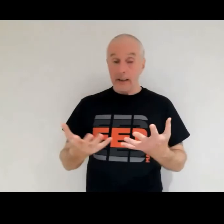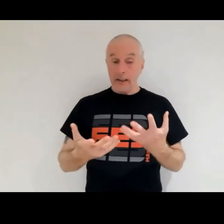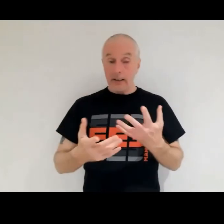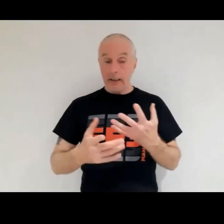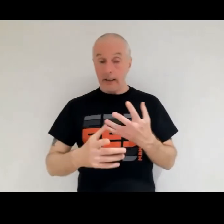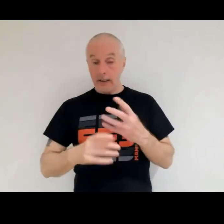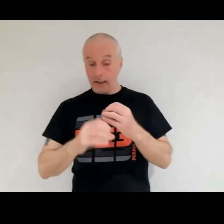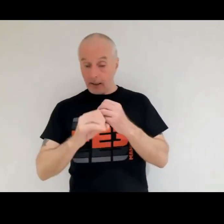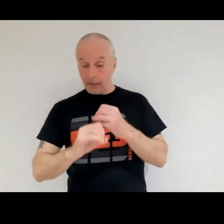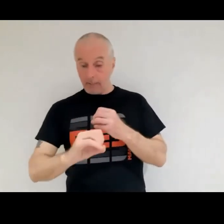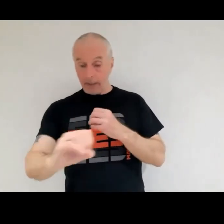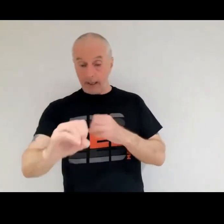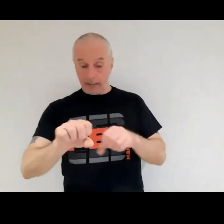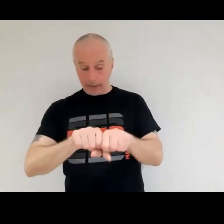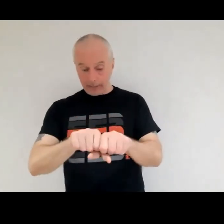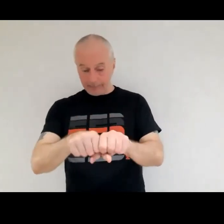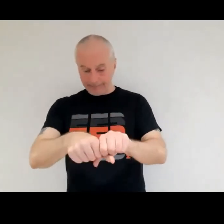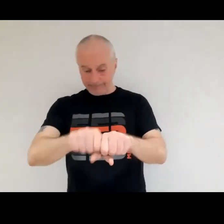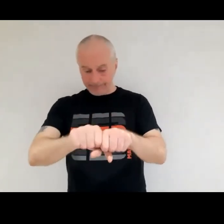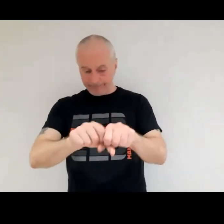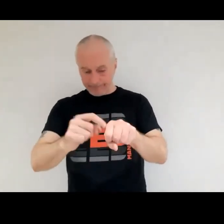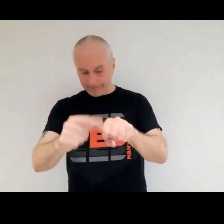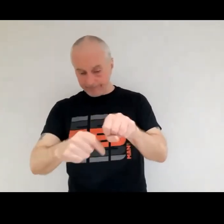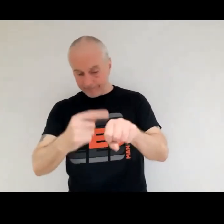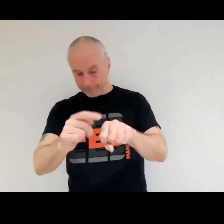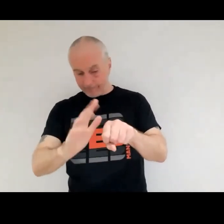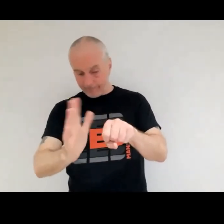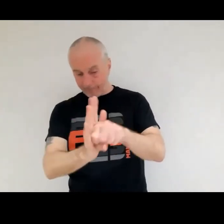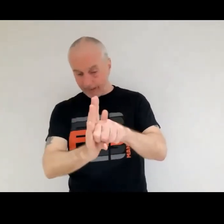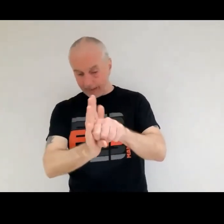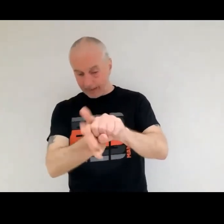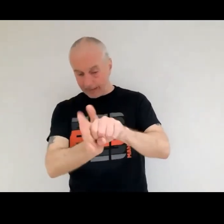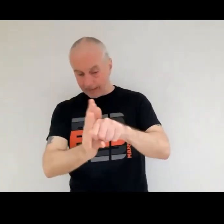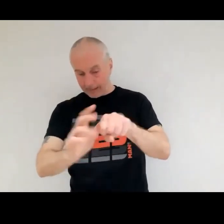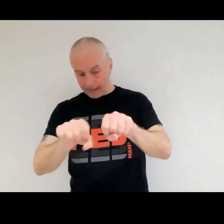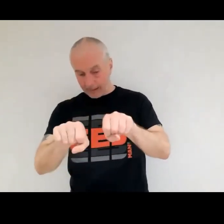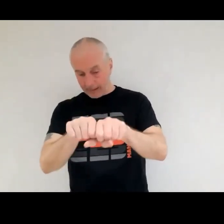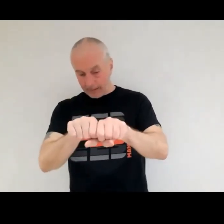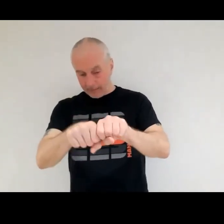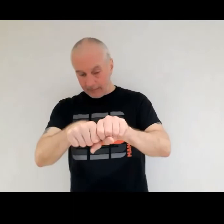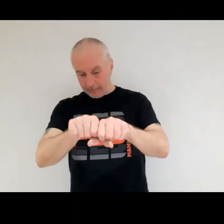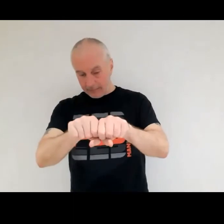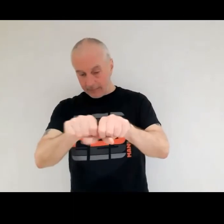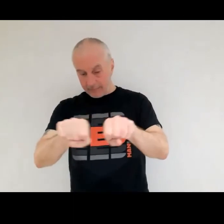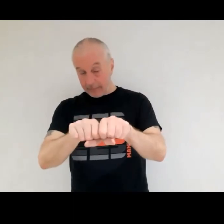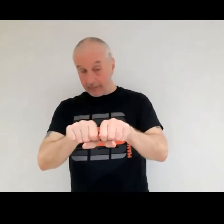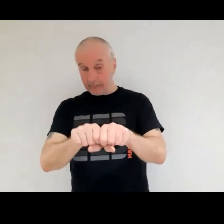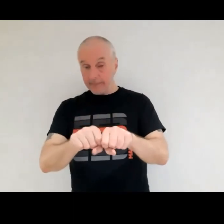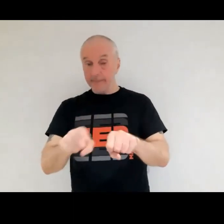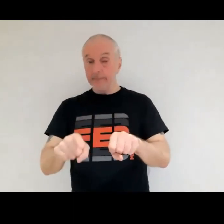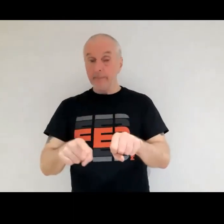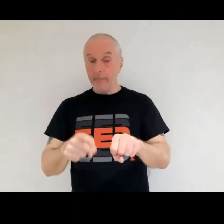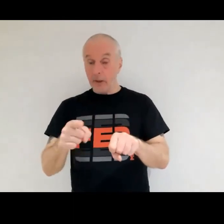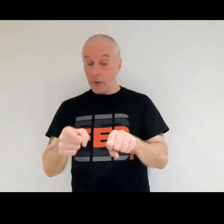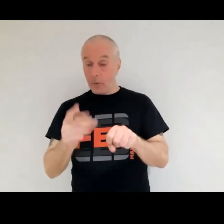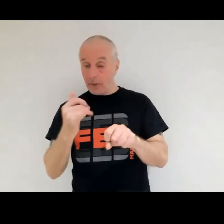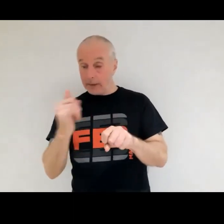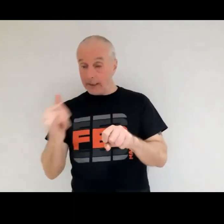sealing compounds. Obviously, you talked about some of the failure rates with some of the equipment. Have you tested the sealing